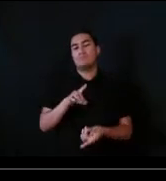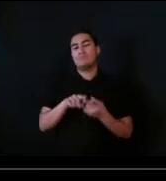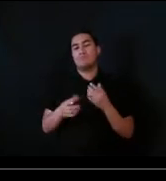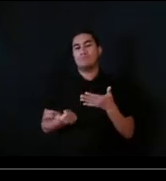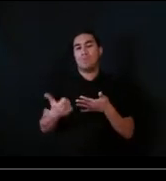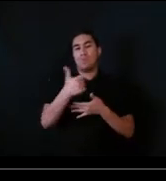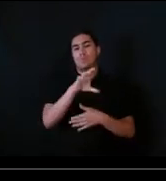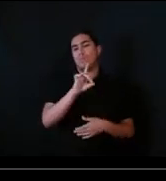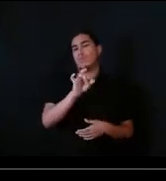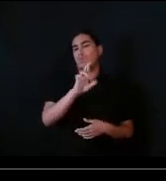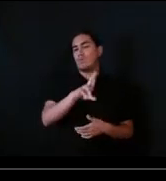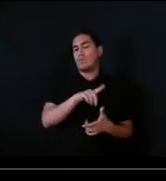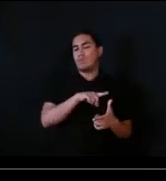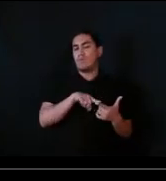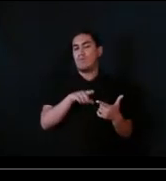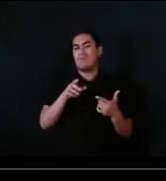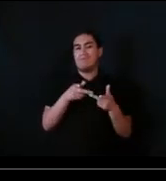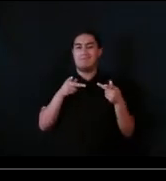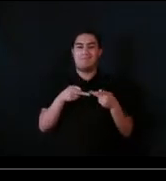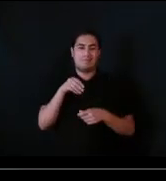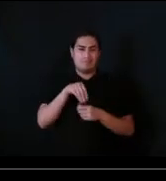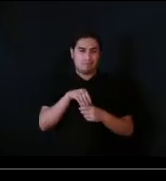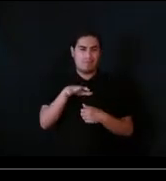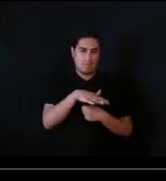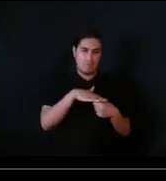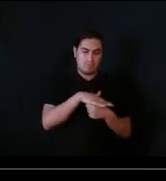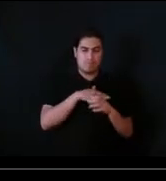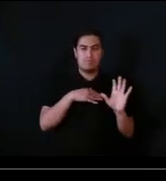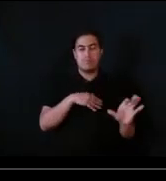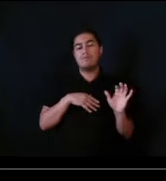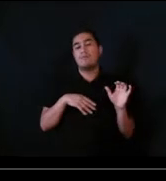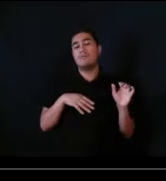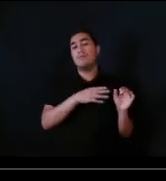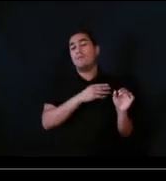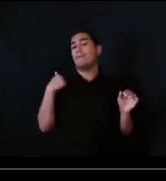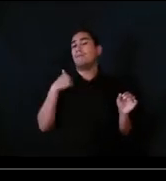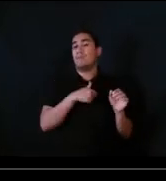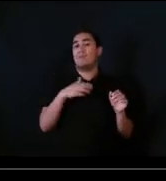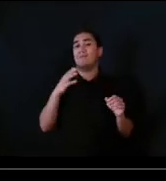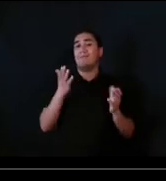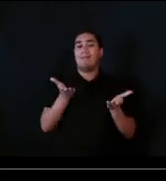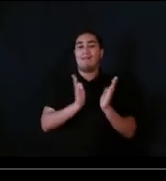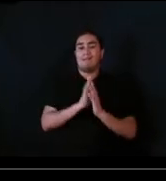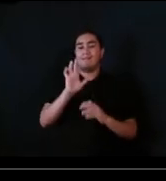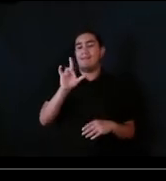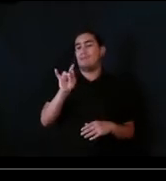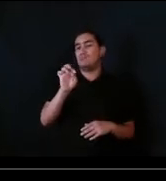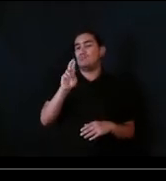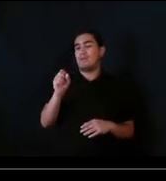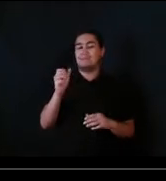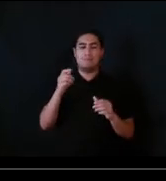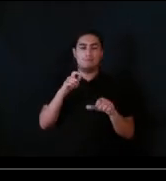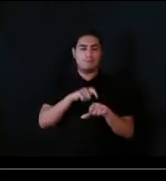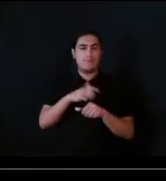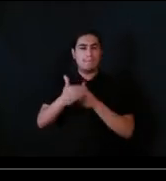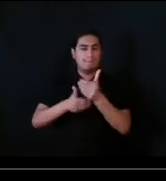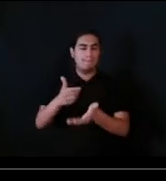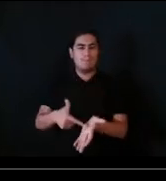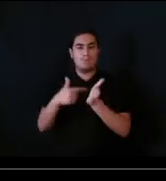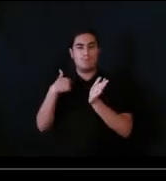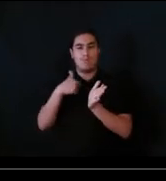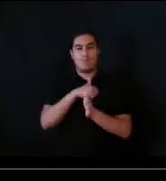corridors and then facilities within those corridors and we have asked caltrans to over time show us how